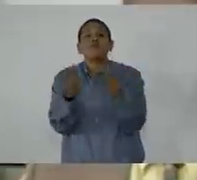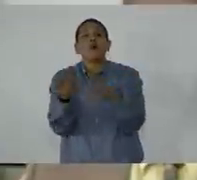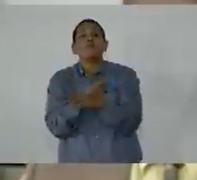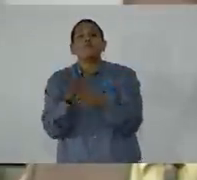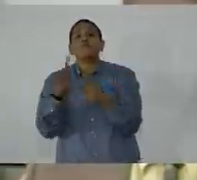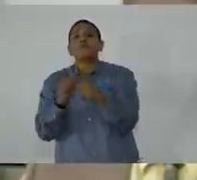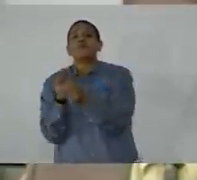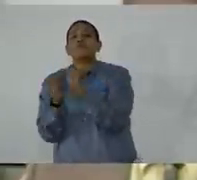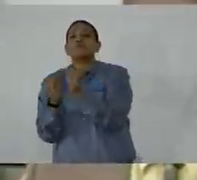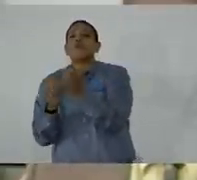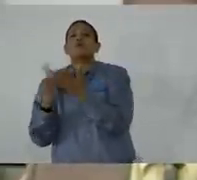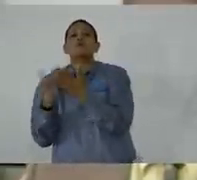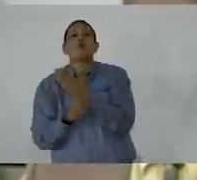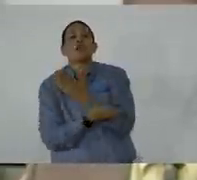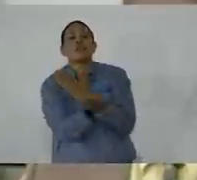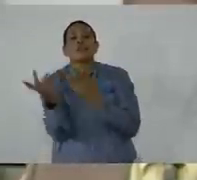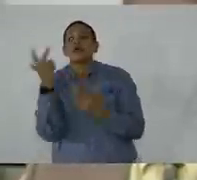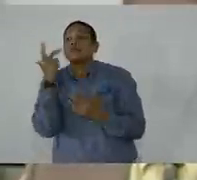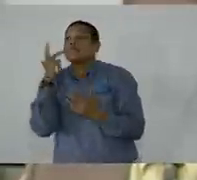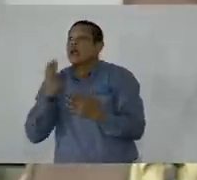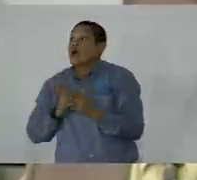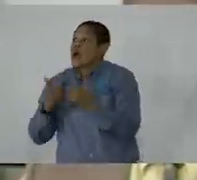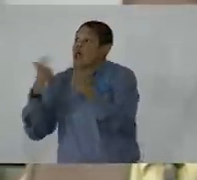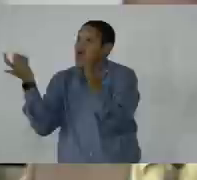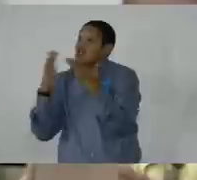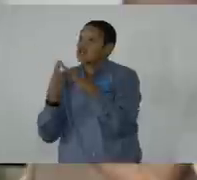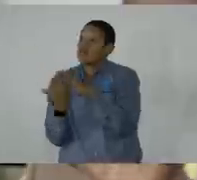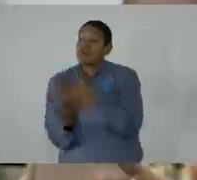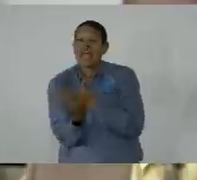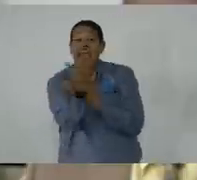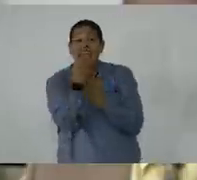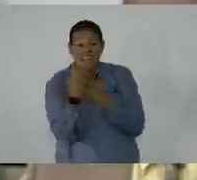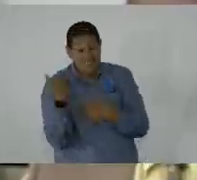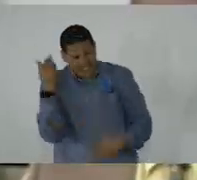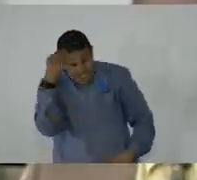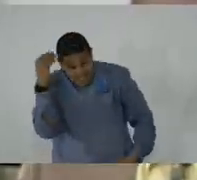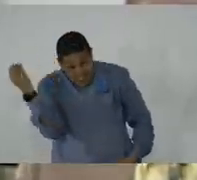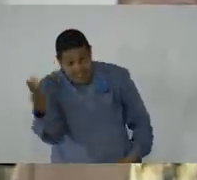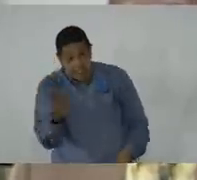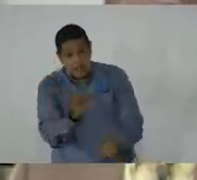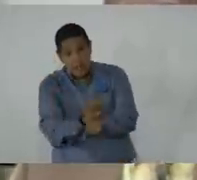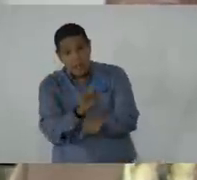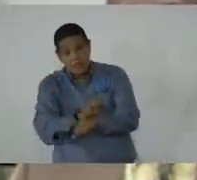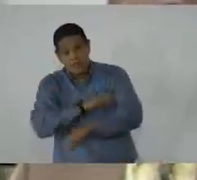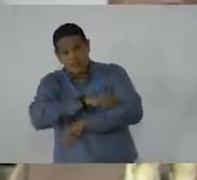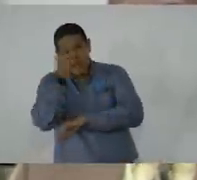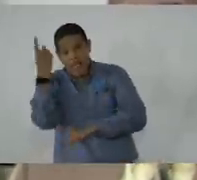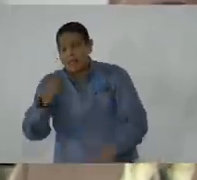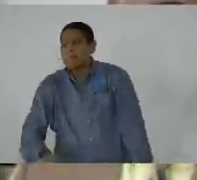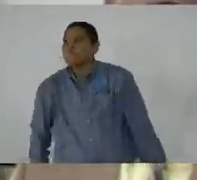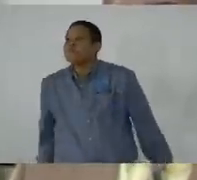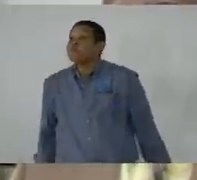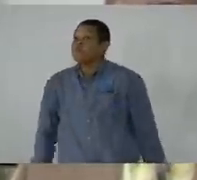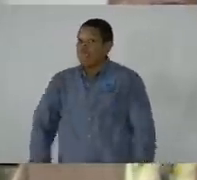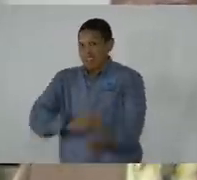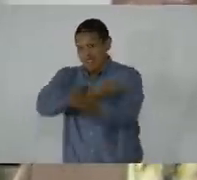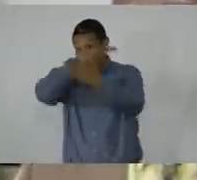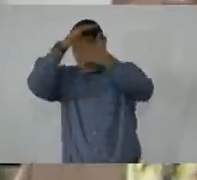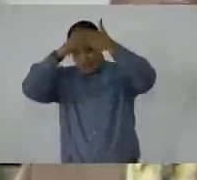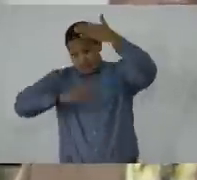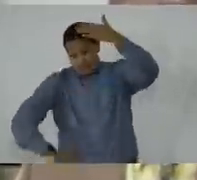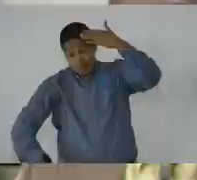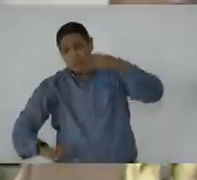sports programs that will see our largest community engagement, as I said, on Labor Day. All of this to thank